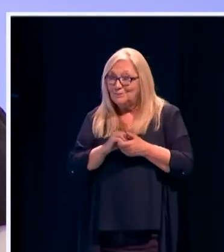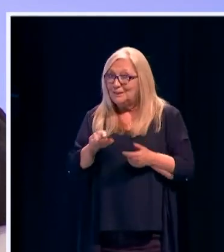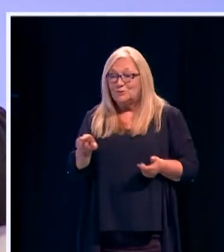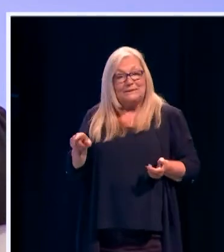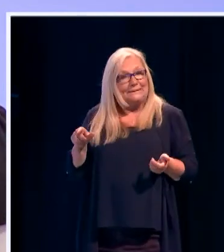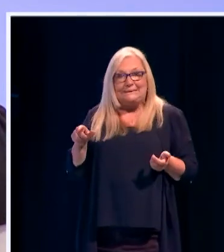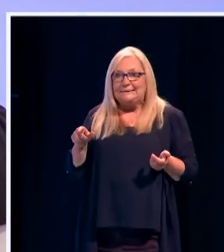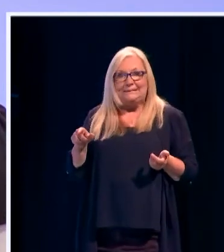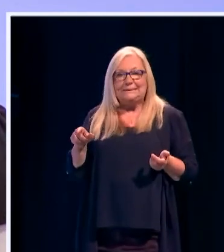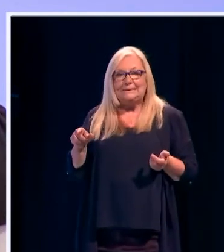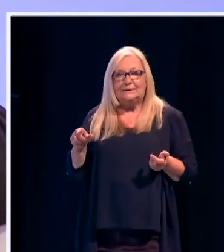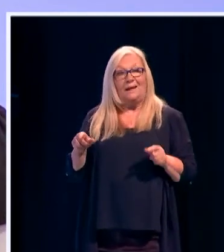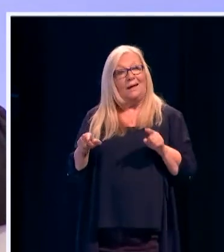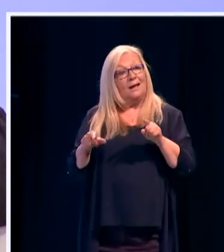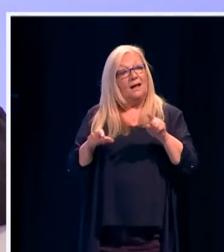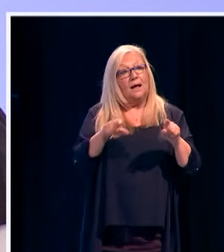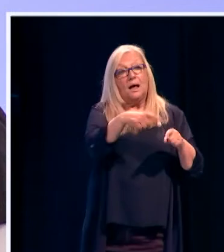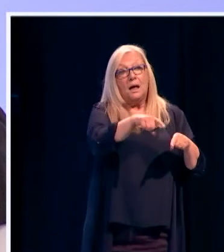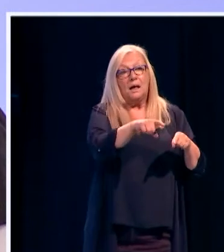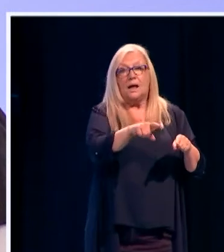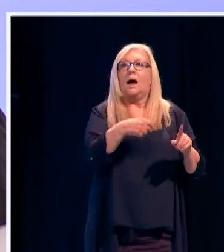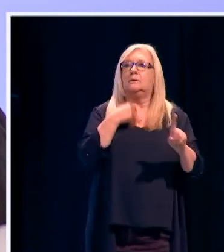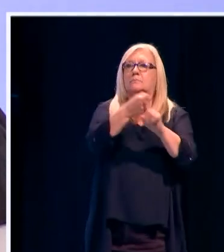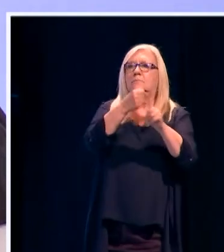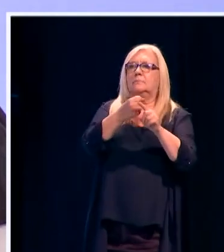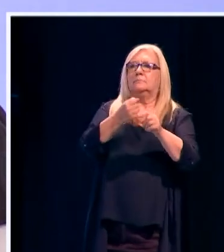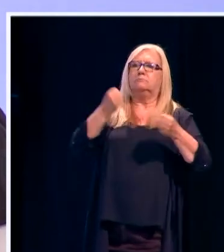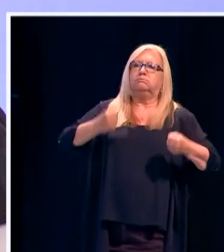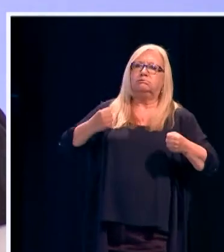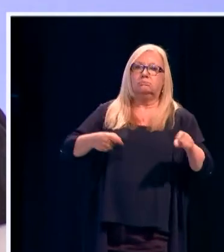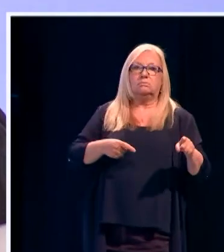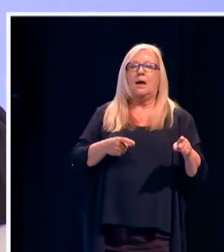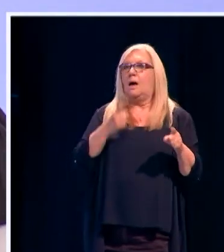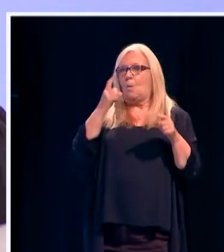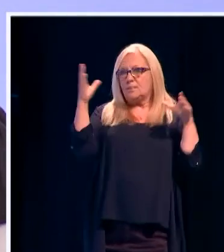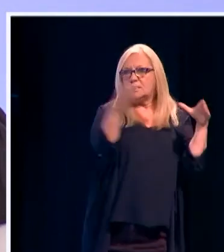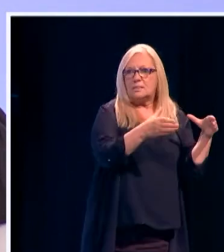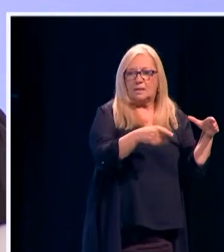with only represent a particular segment of that community.